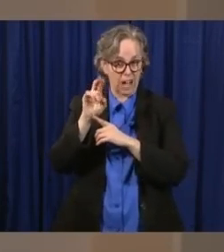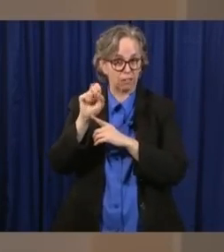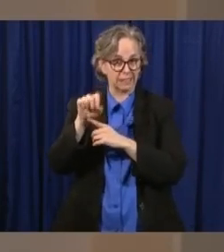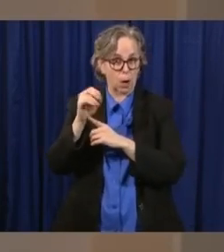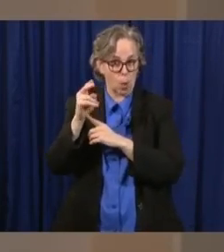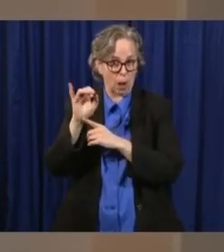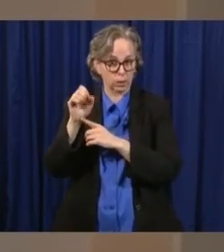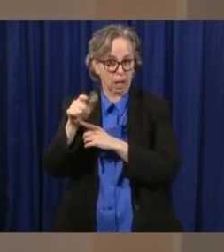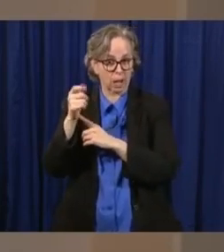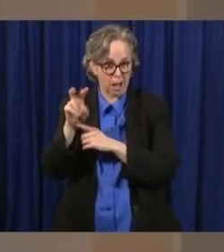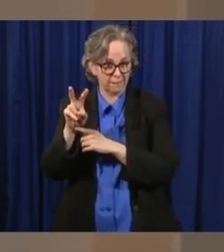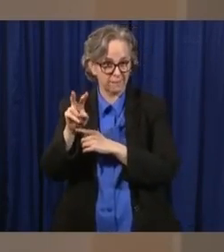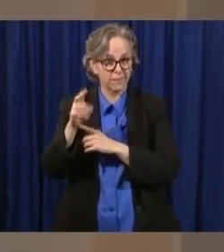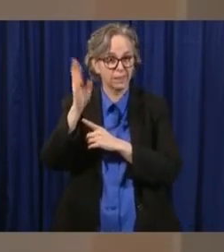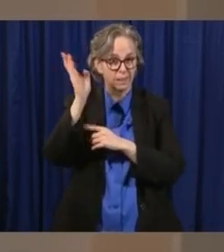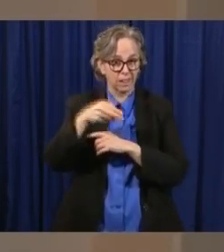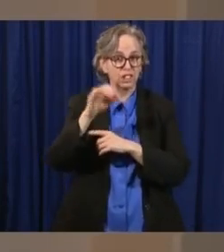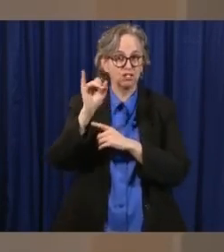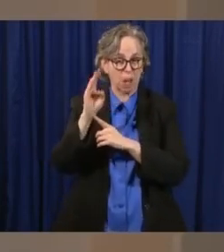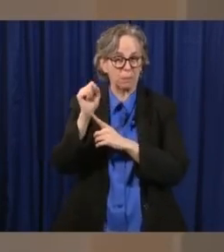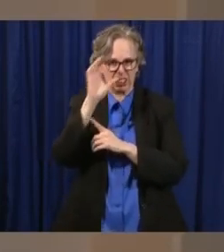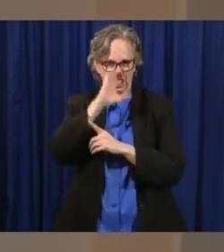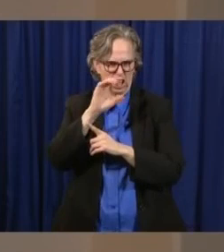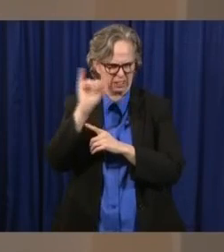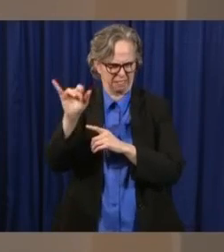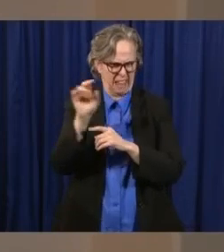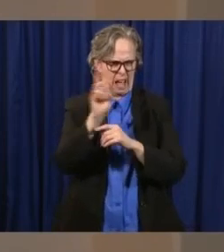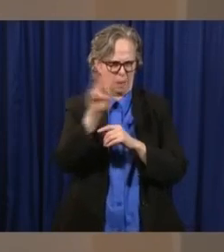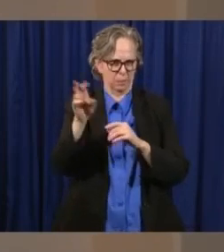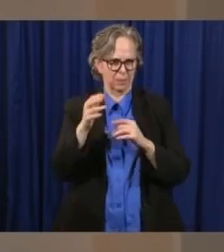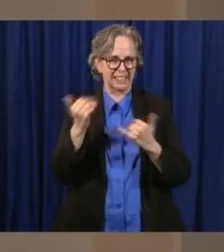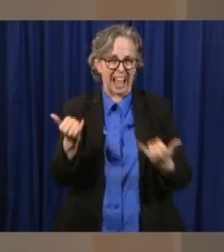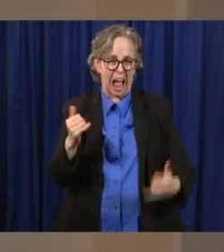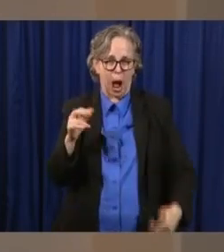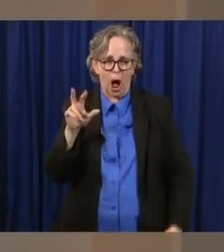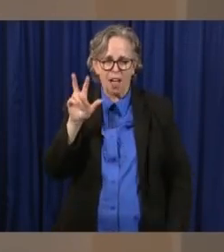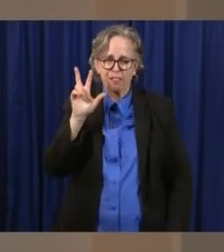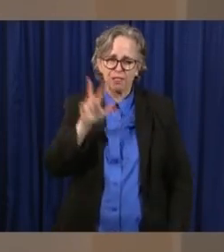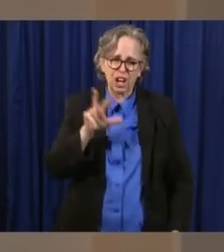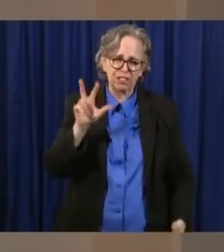coronavirus.ohio.gov /job search, there are now